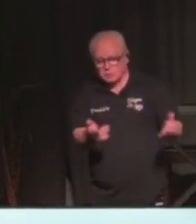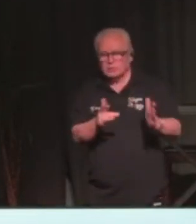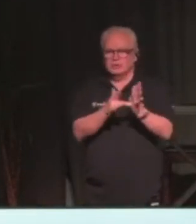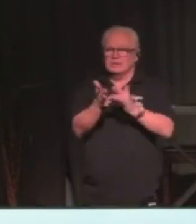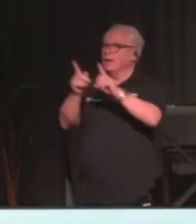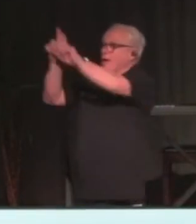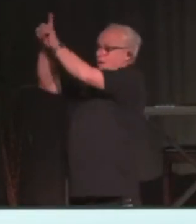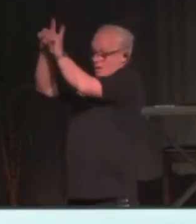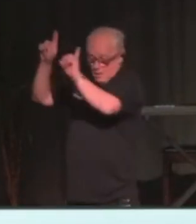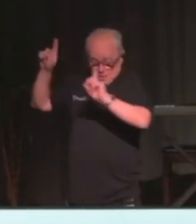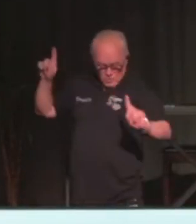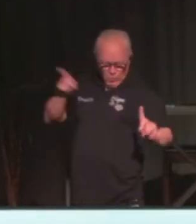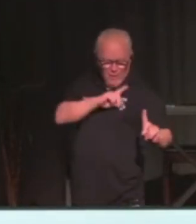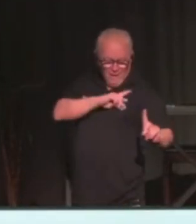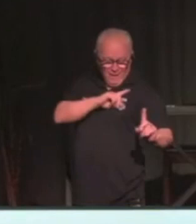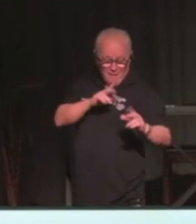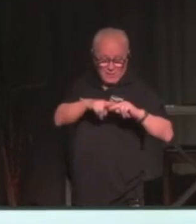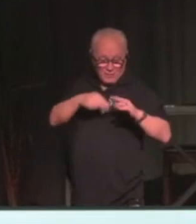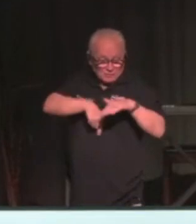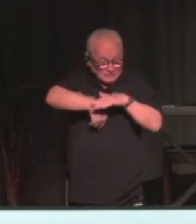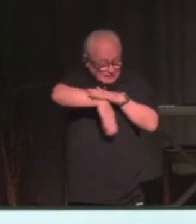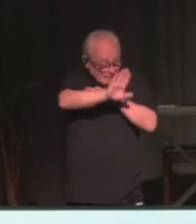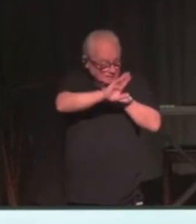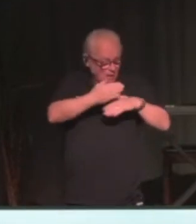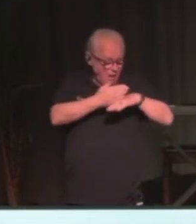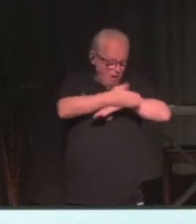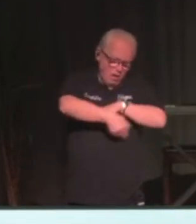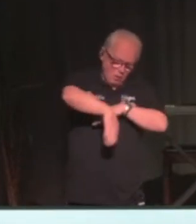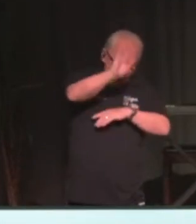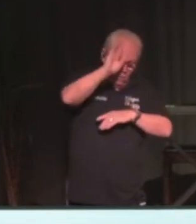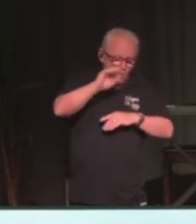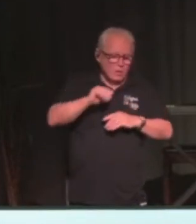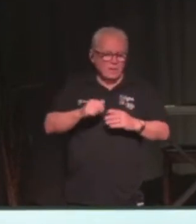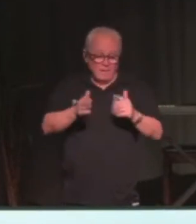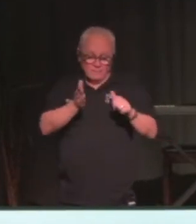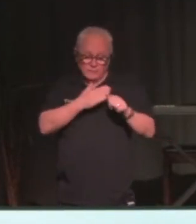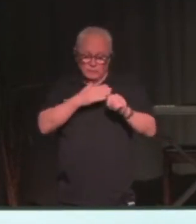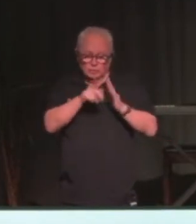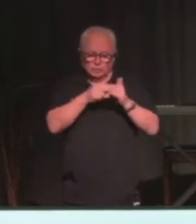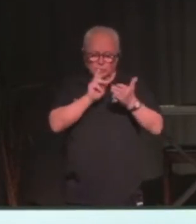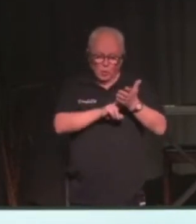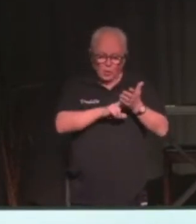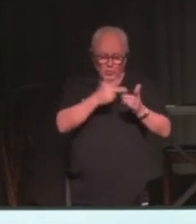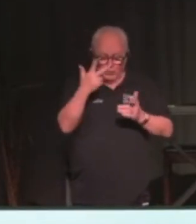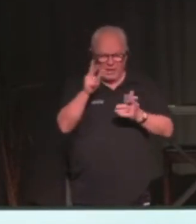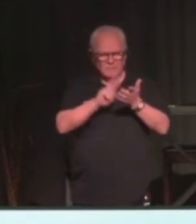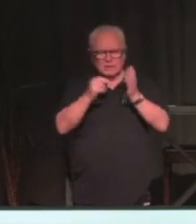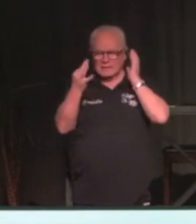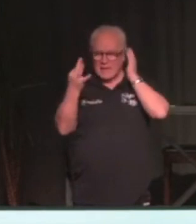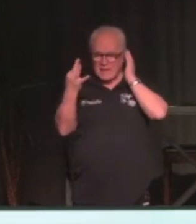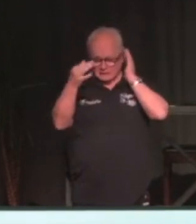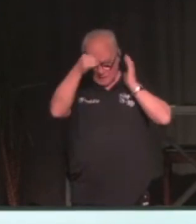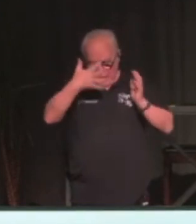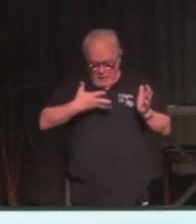been commissioned from the Father, sent on a mission. And 1 John 3, verse 8, you'll see on the screen, tells